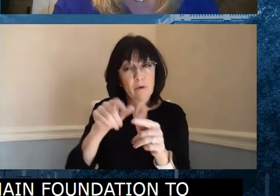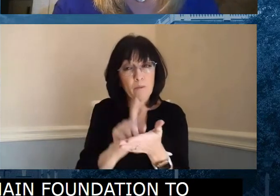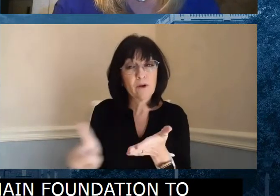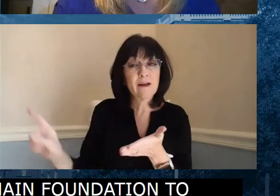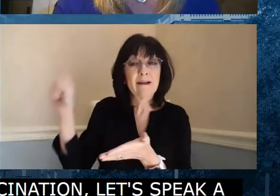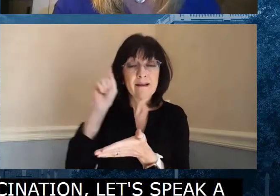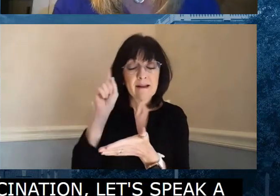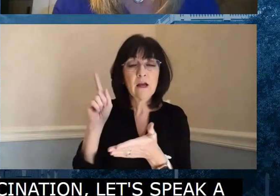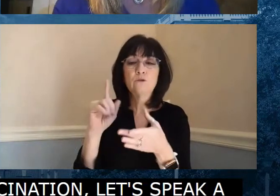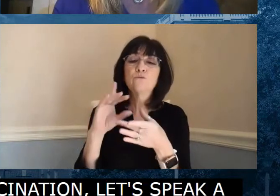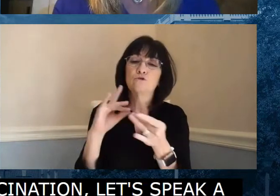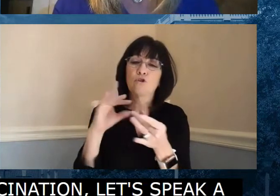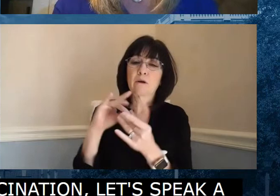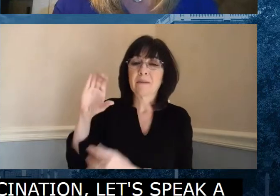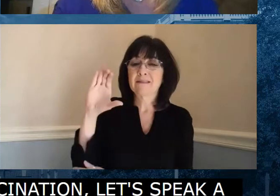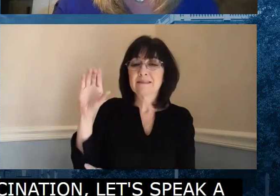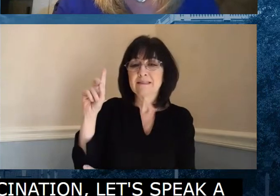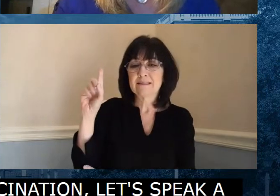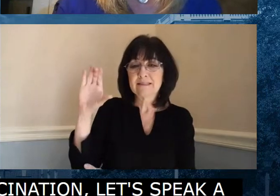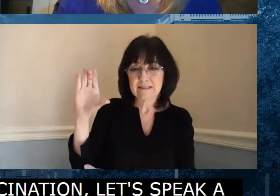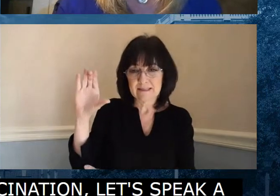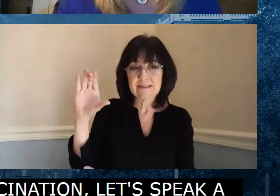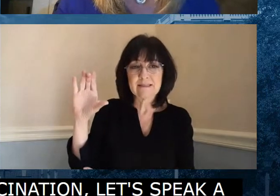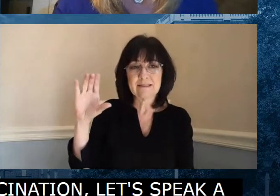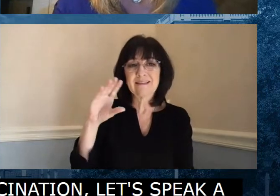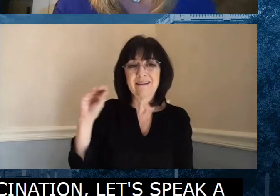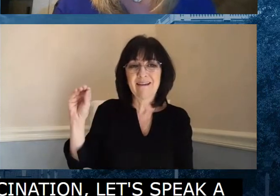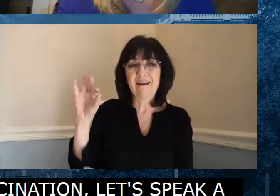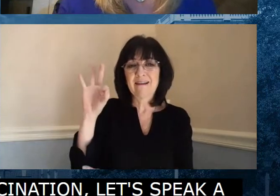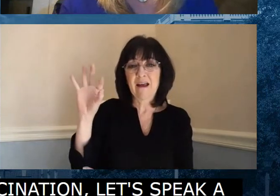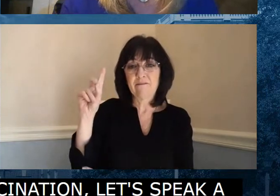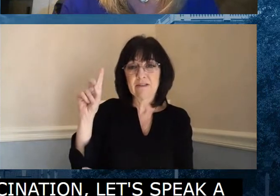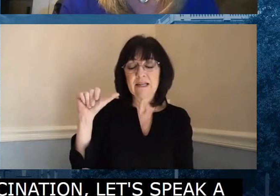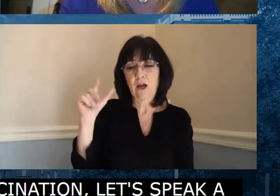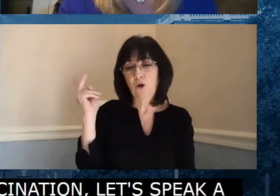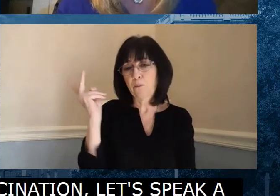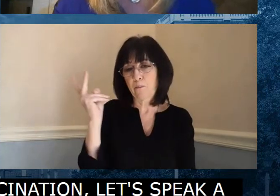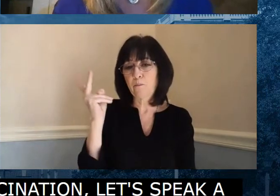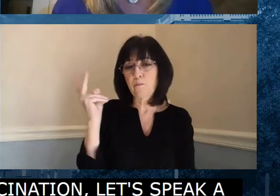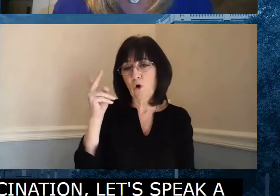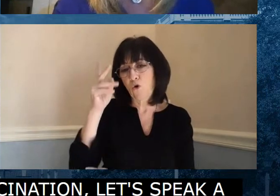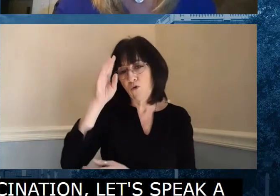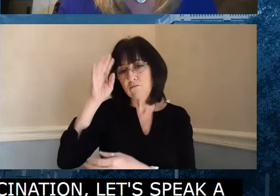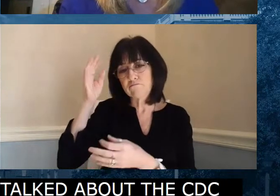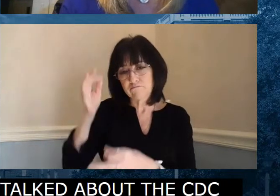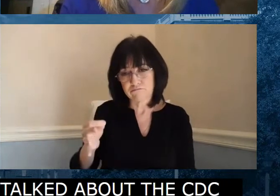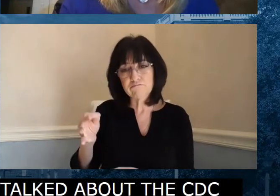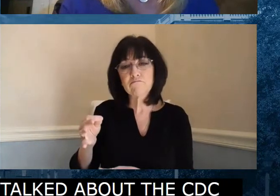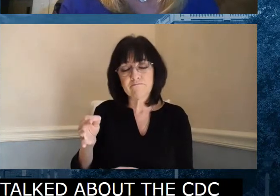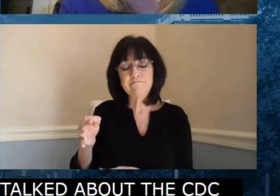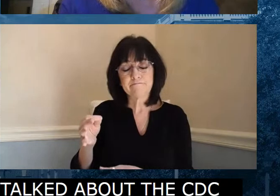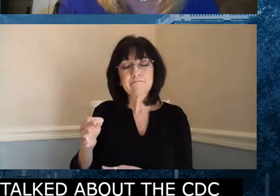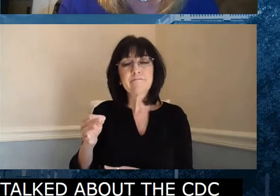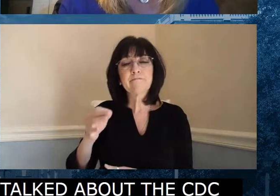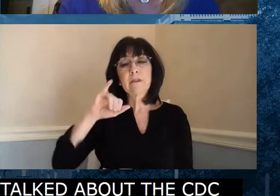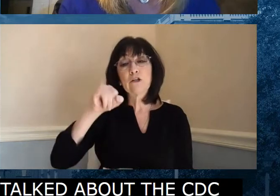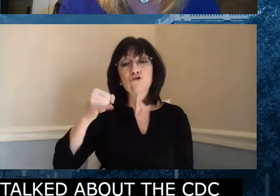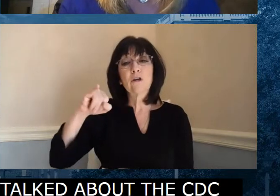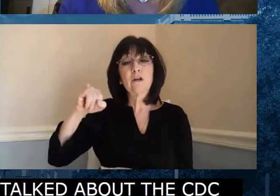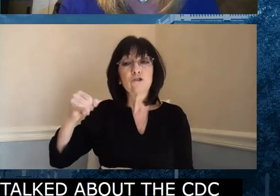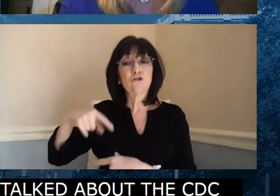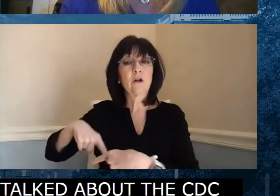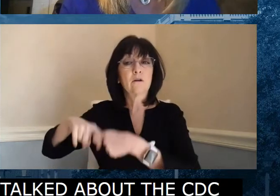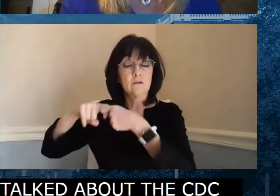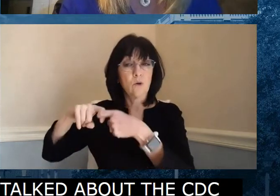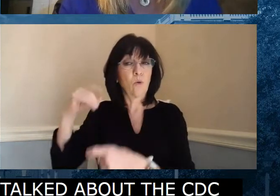CDC jointly recommending a pause in the administration of the Johnson & Johnson vaccine after an issue was found involving blood clots